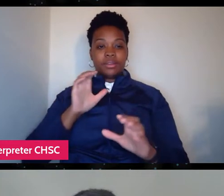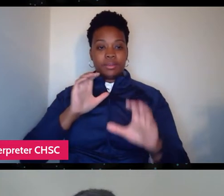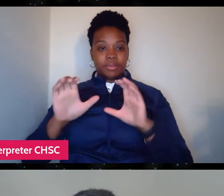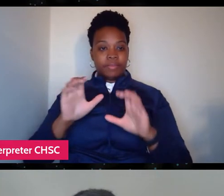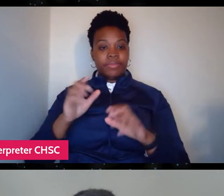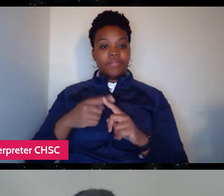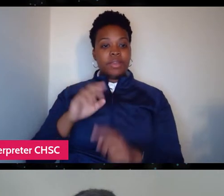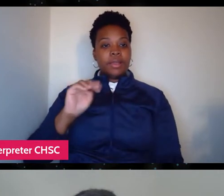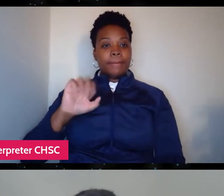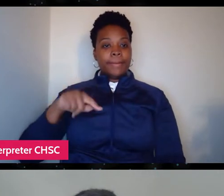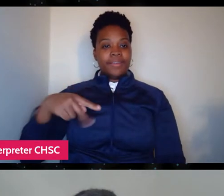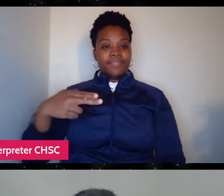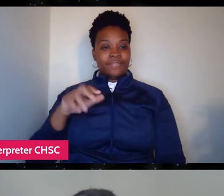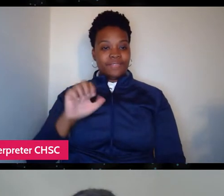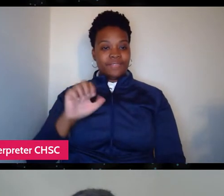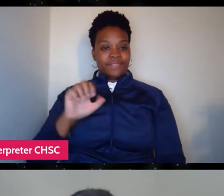Meats,